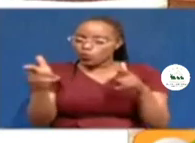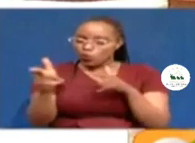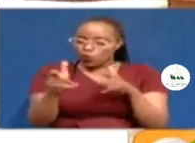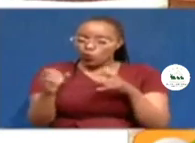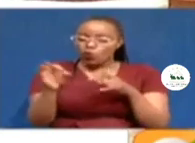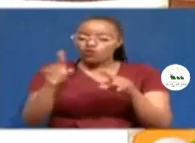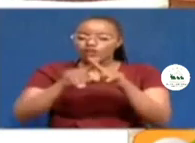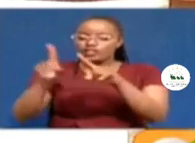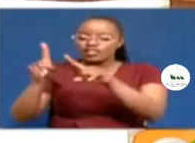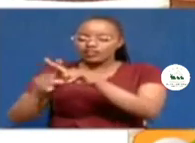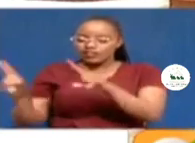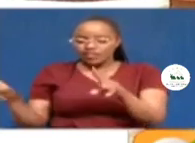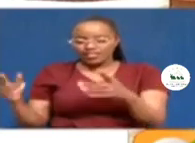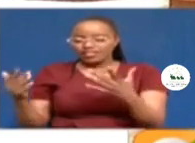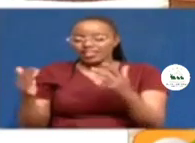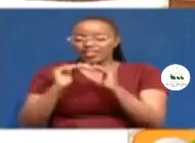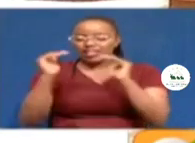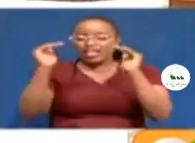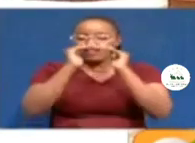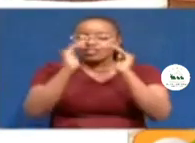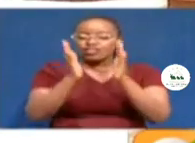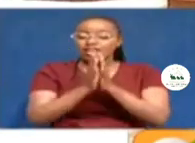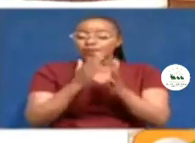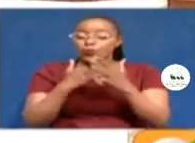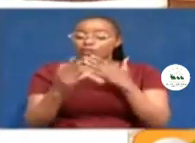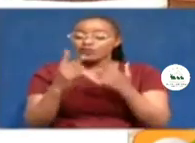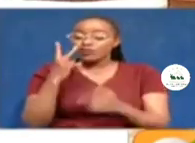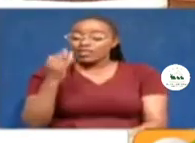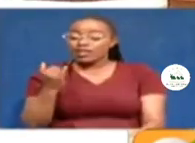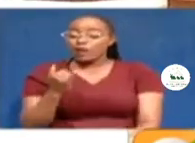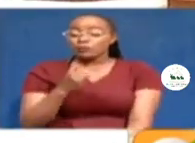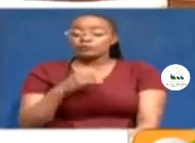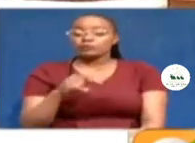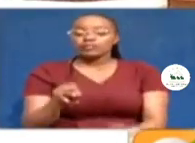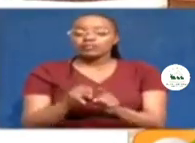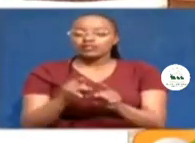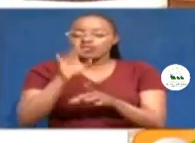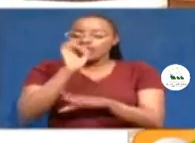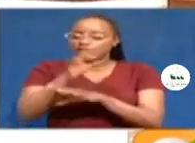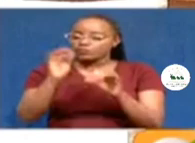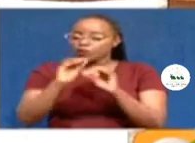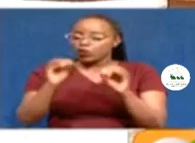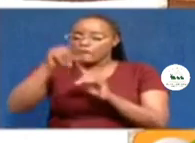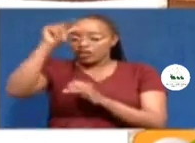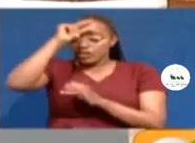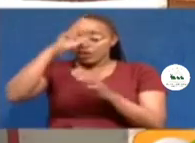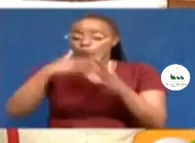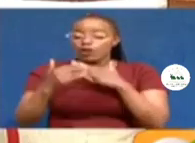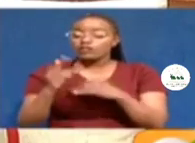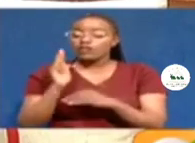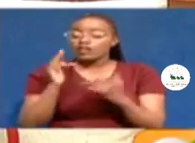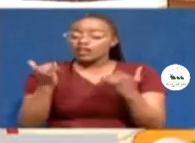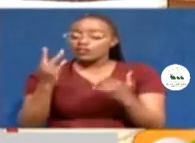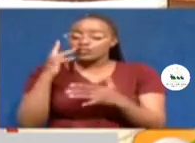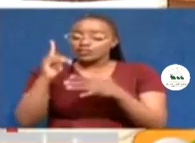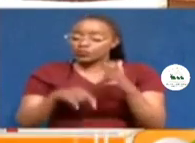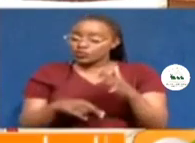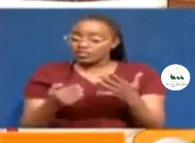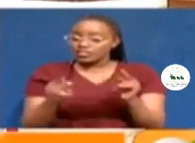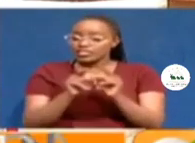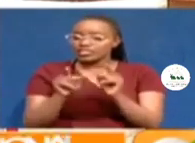of different intensities. And what we have seen is the indiscipline in government. What we have seen is